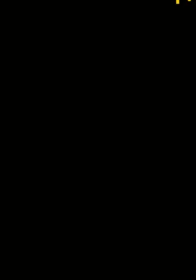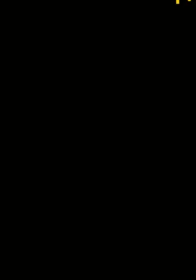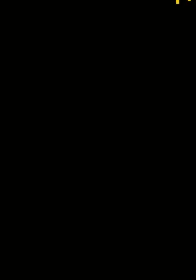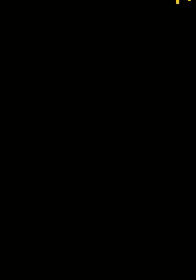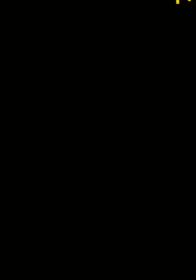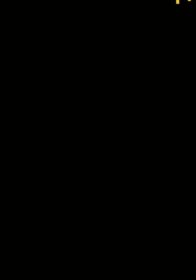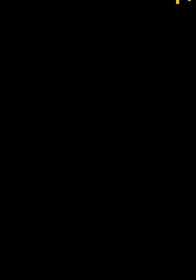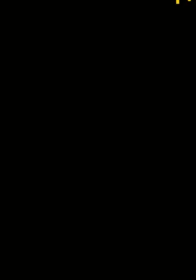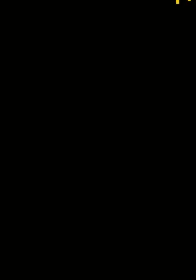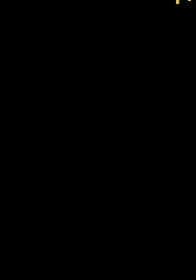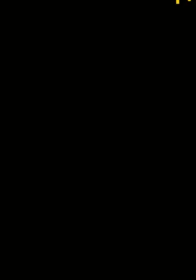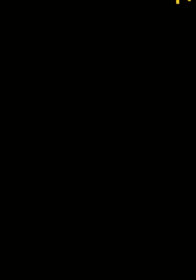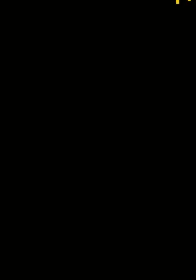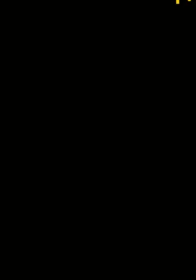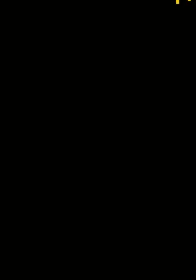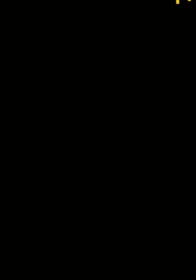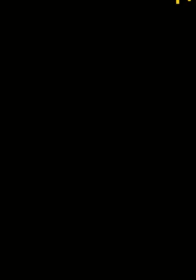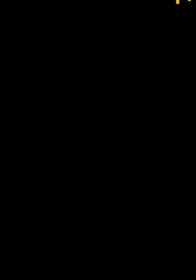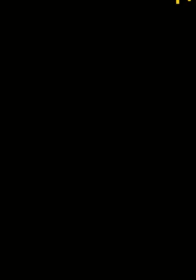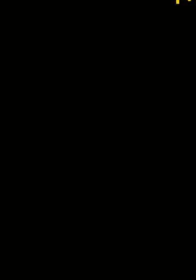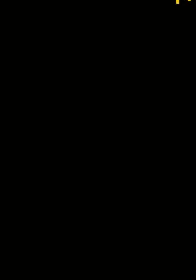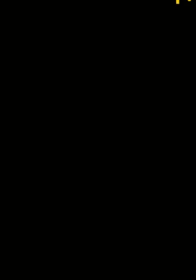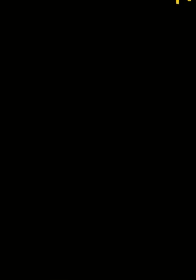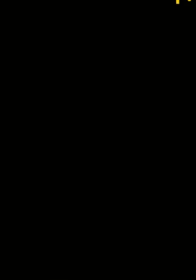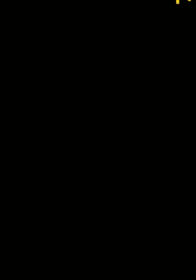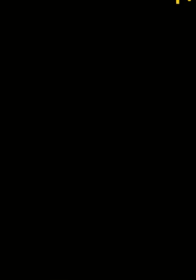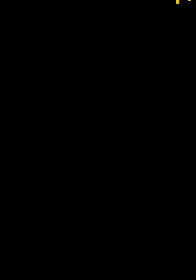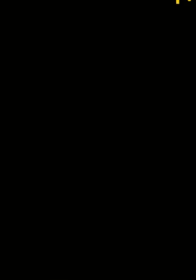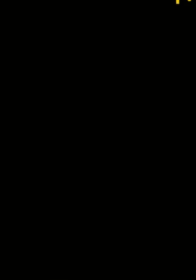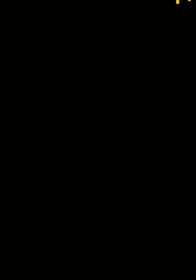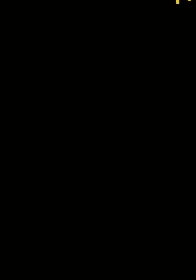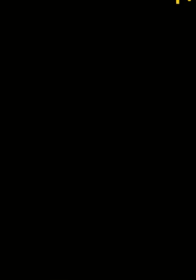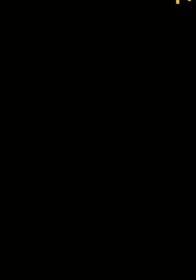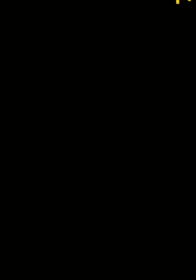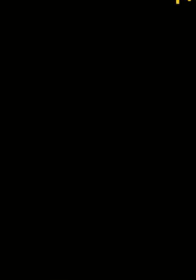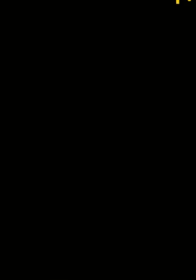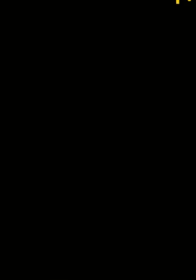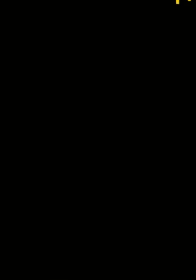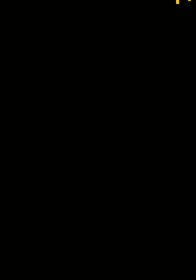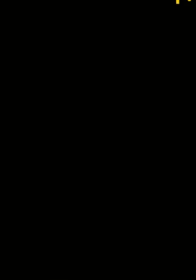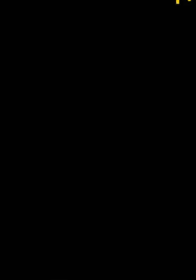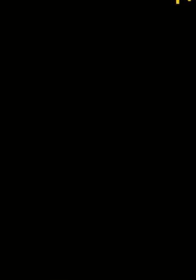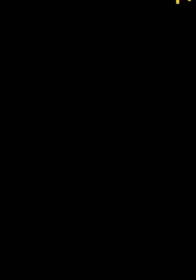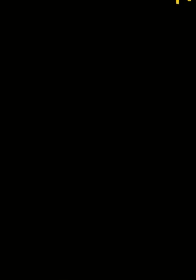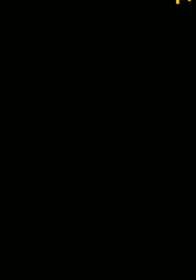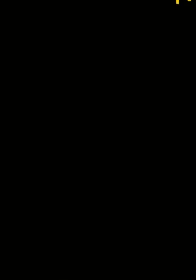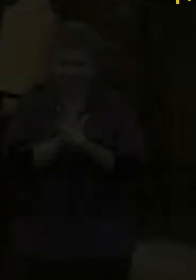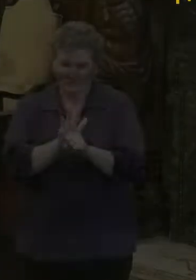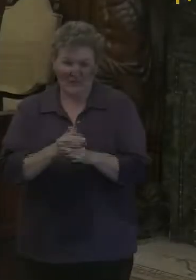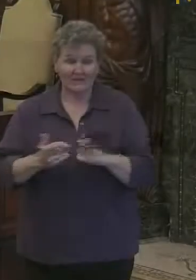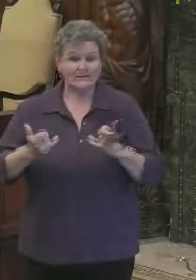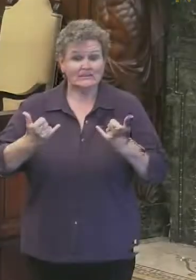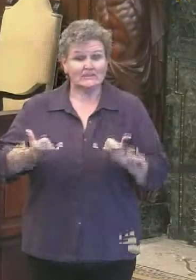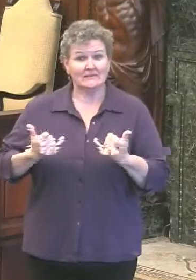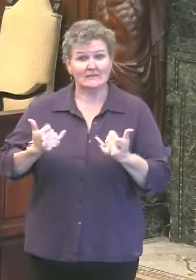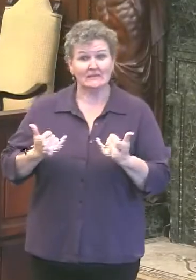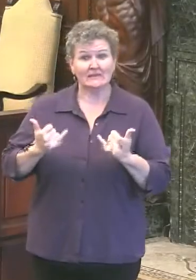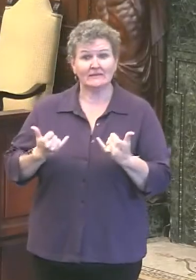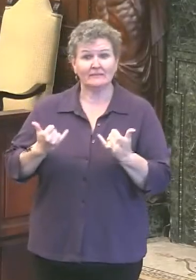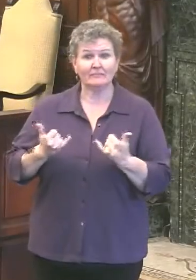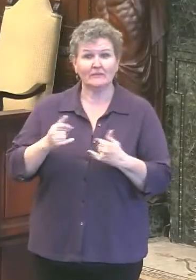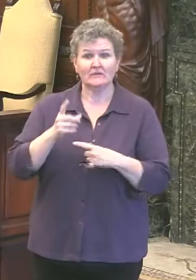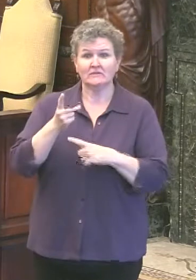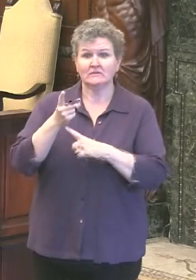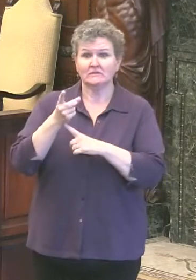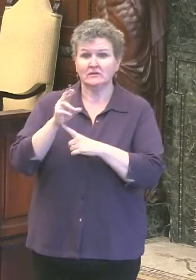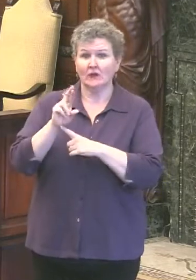Thank you for joining our briefing on the City of Philadelphia's response to COVID-19. Today, we're joined by Dr. William Hite,